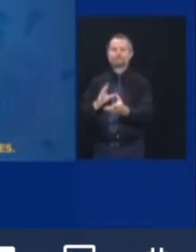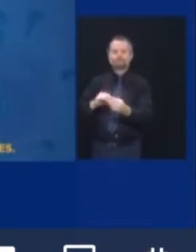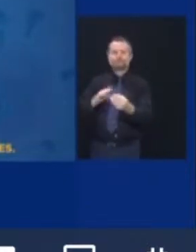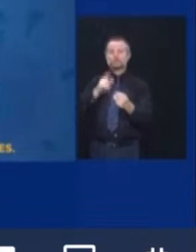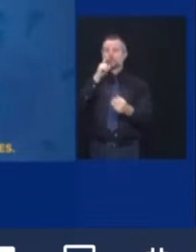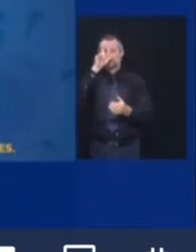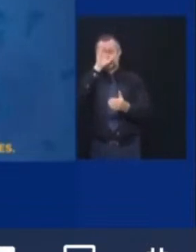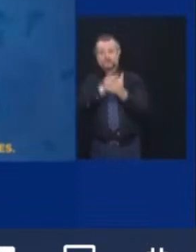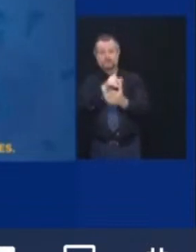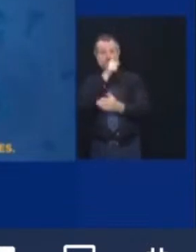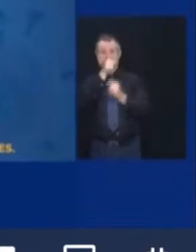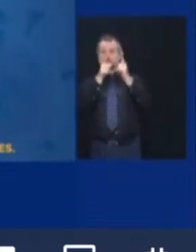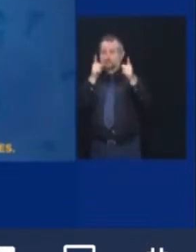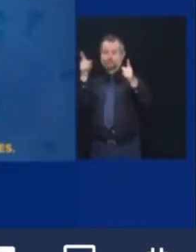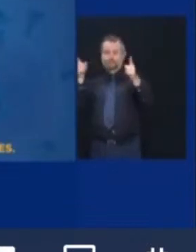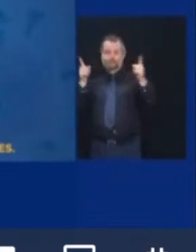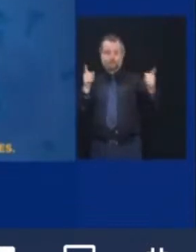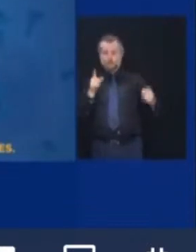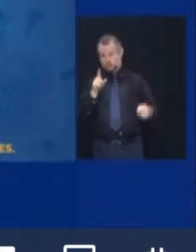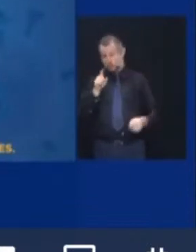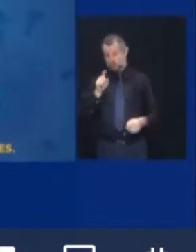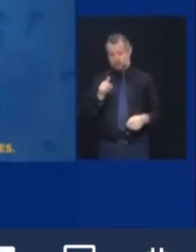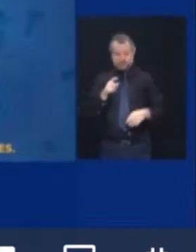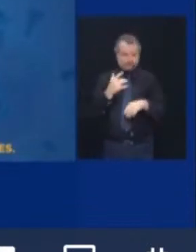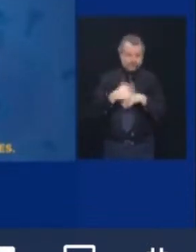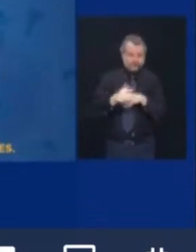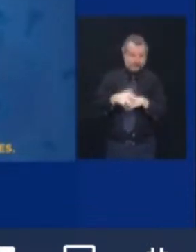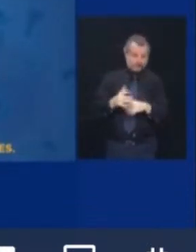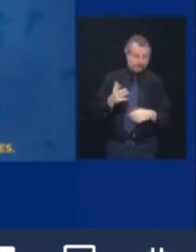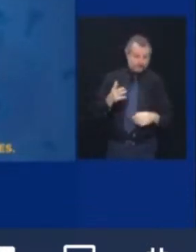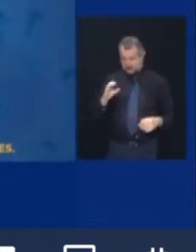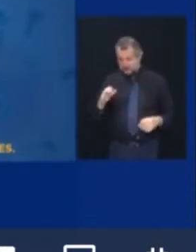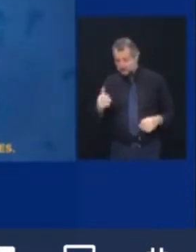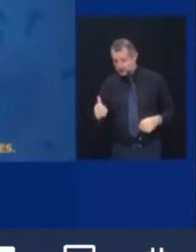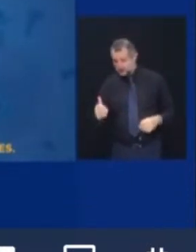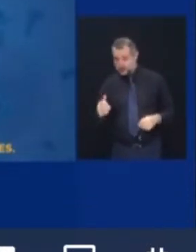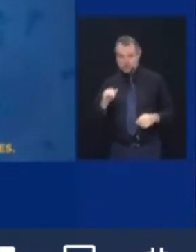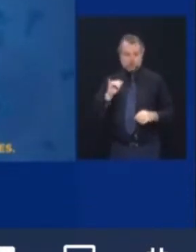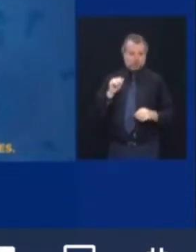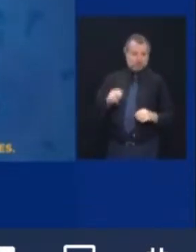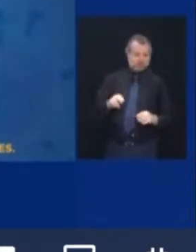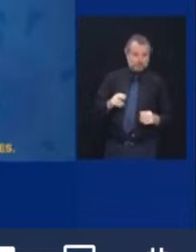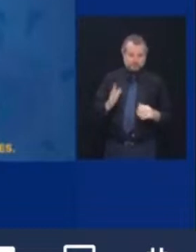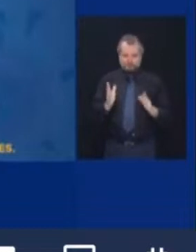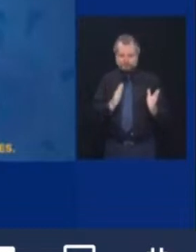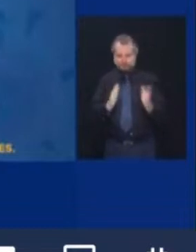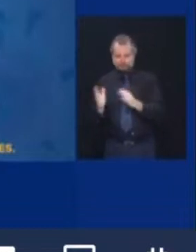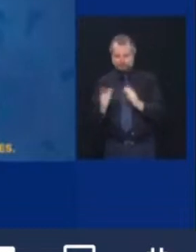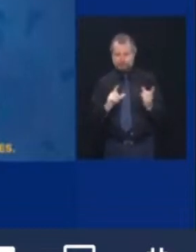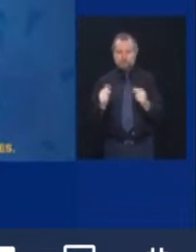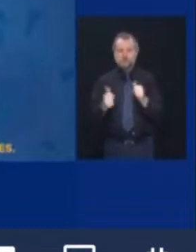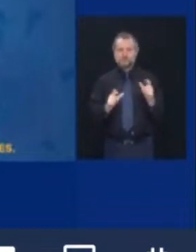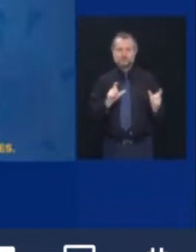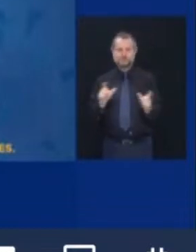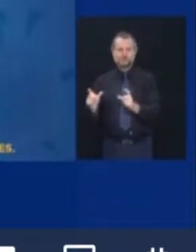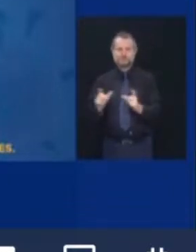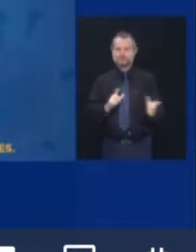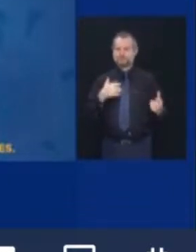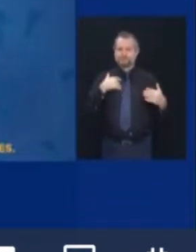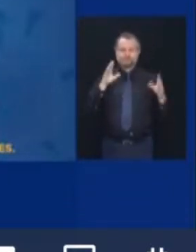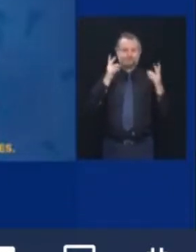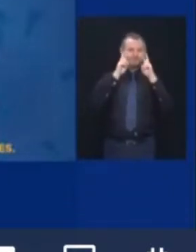become available in December or the winter. That's a whole separate topic.